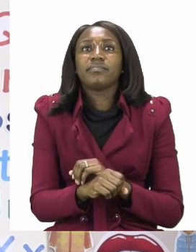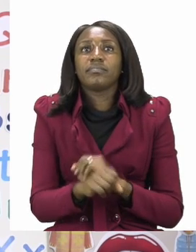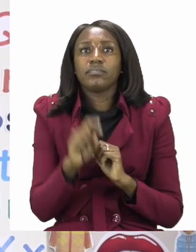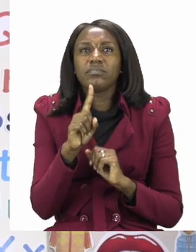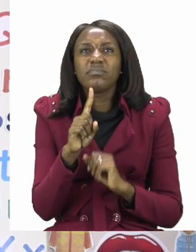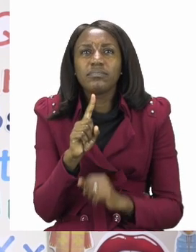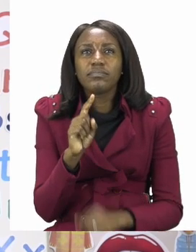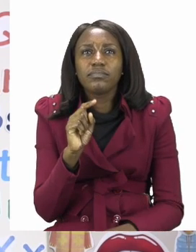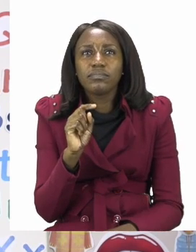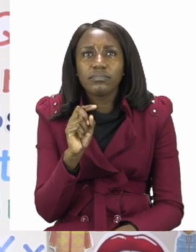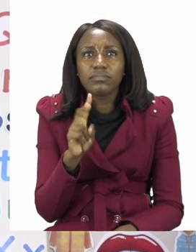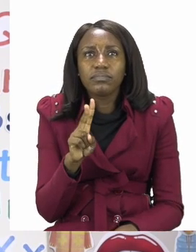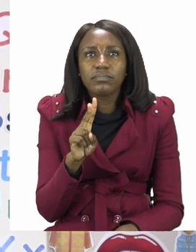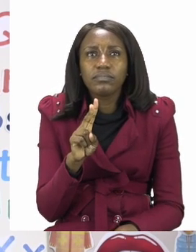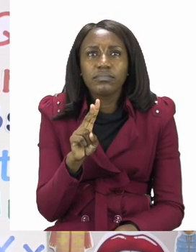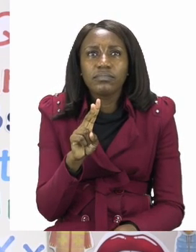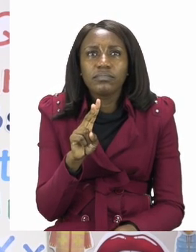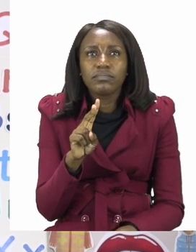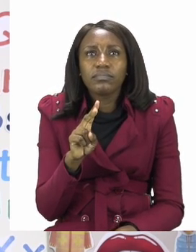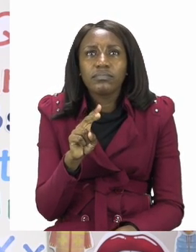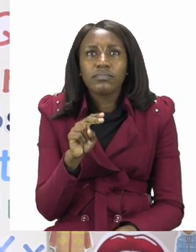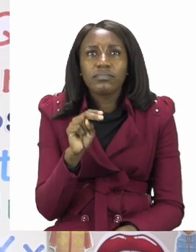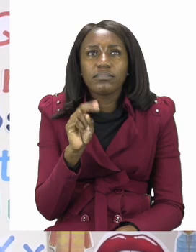1, 2,